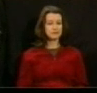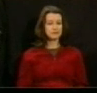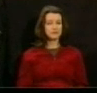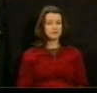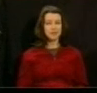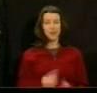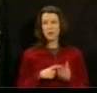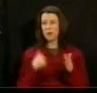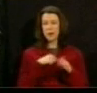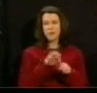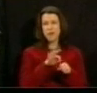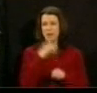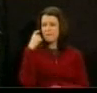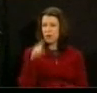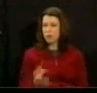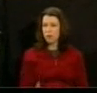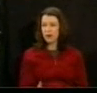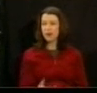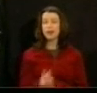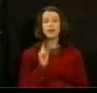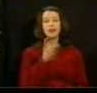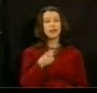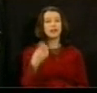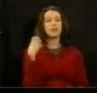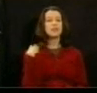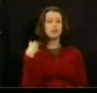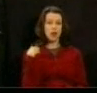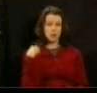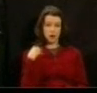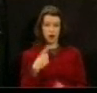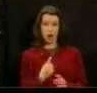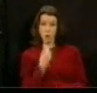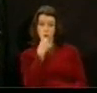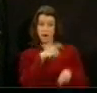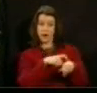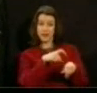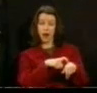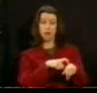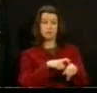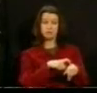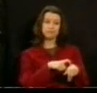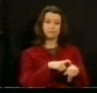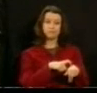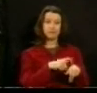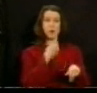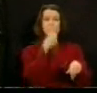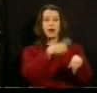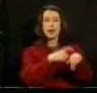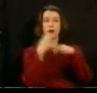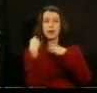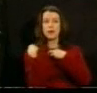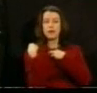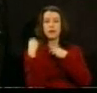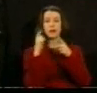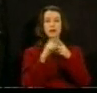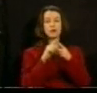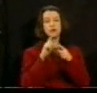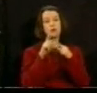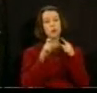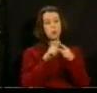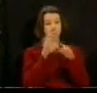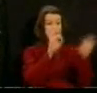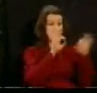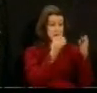What are we voting on? Just giving the chairman for a one-time exclusion, I guess, to realign this commission once new commissioners take office.